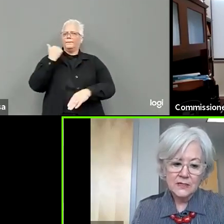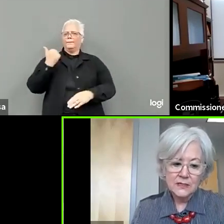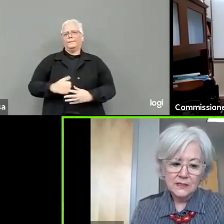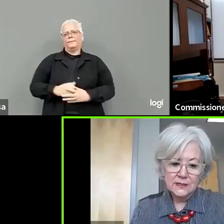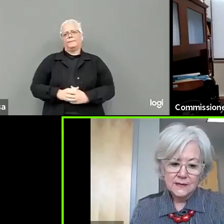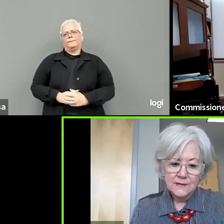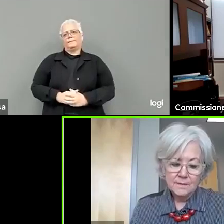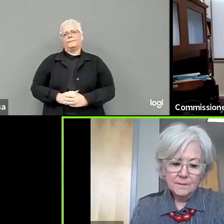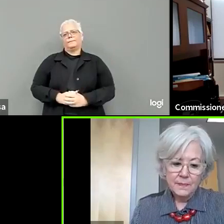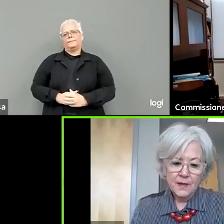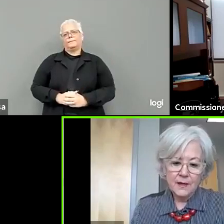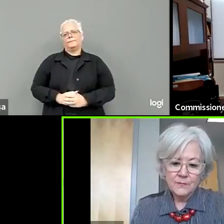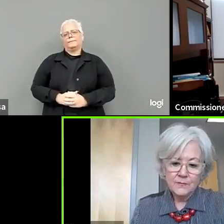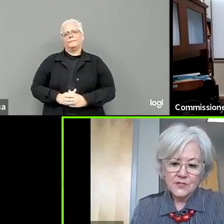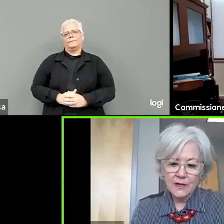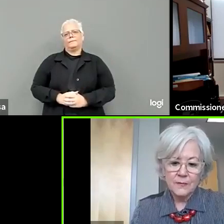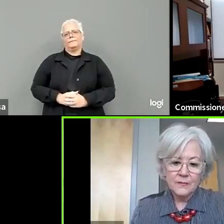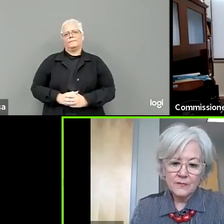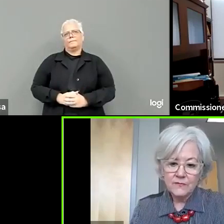about